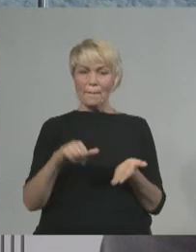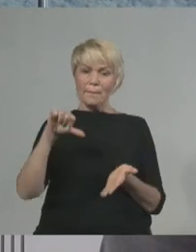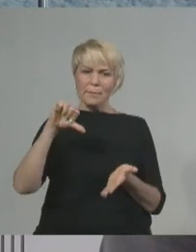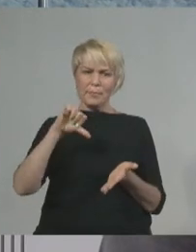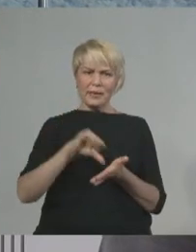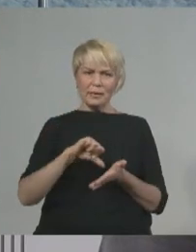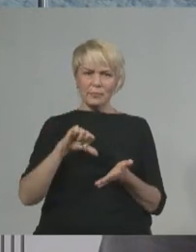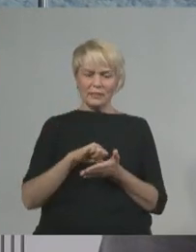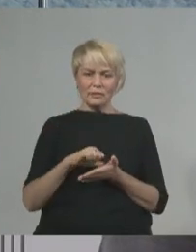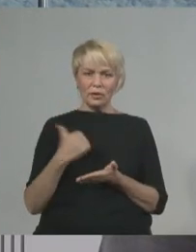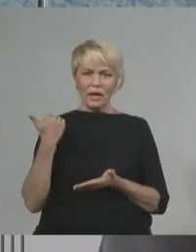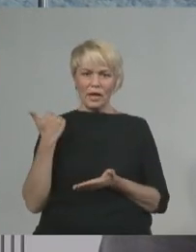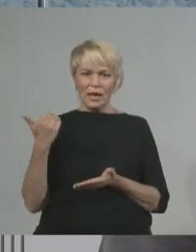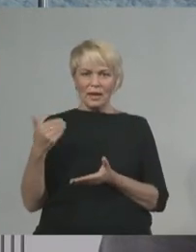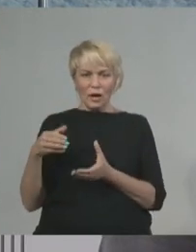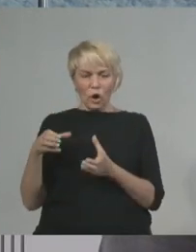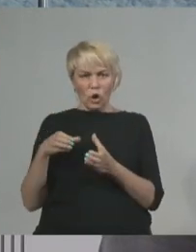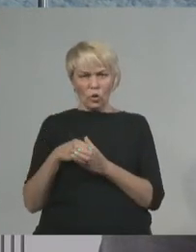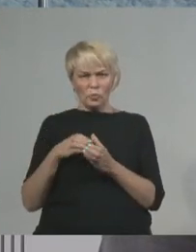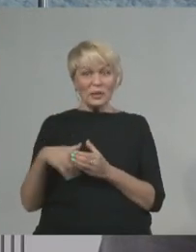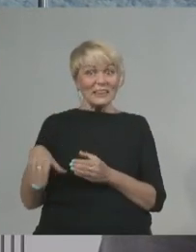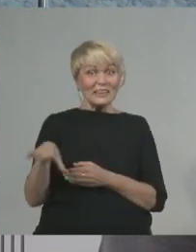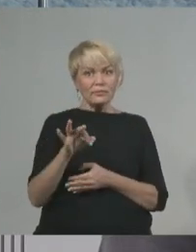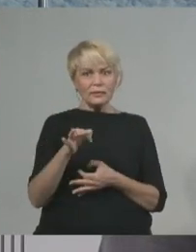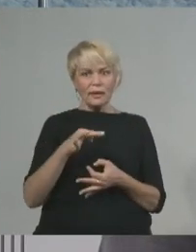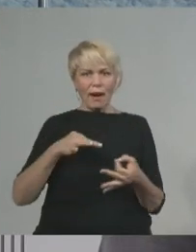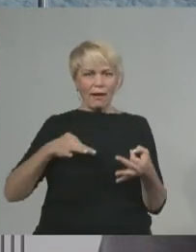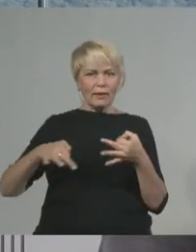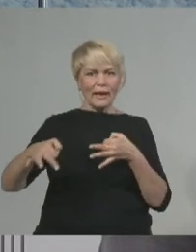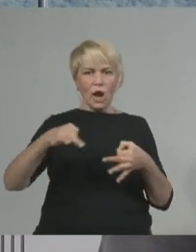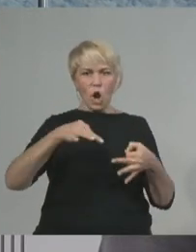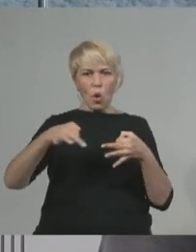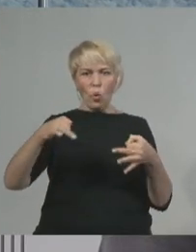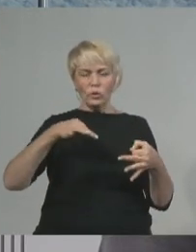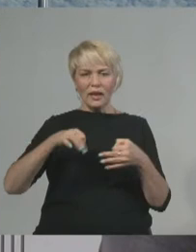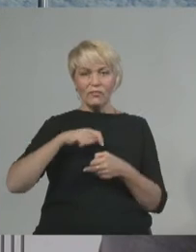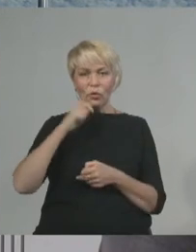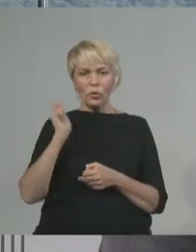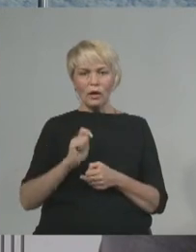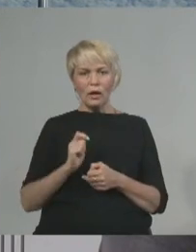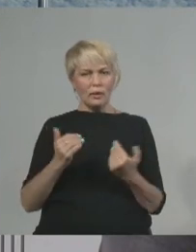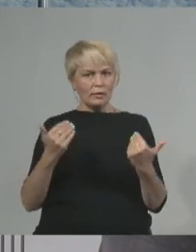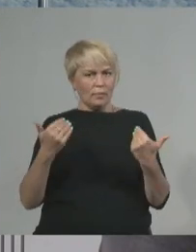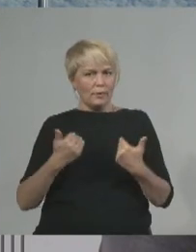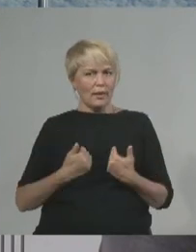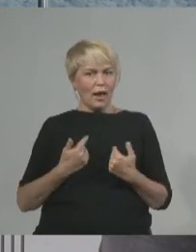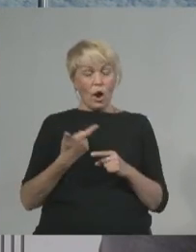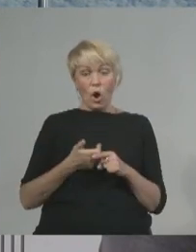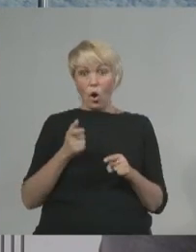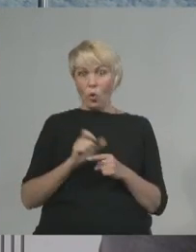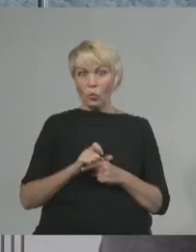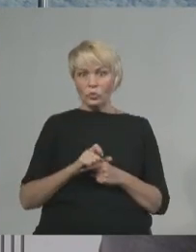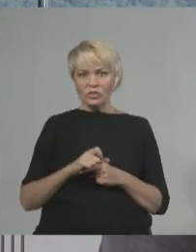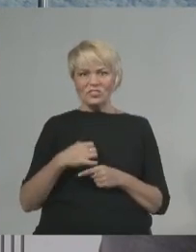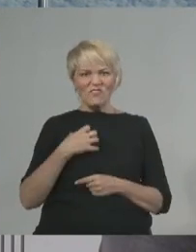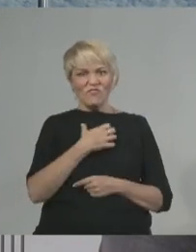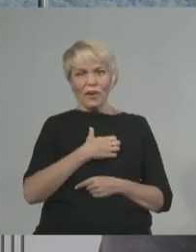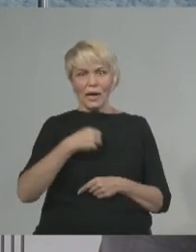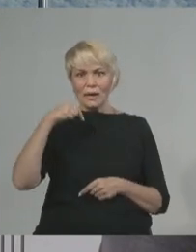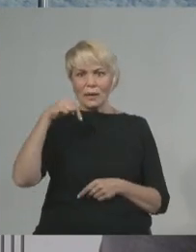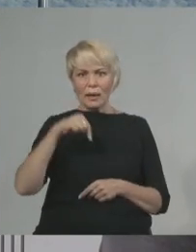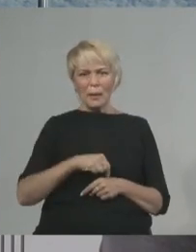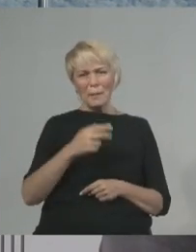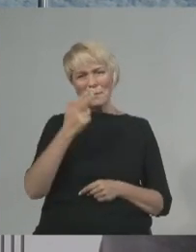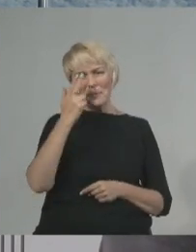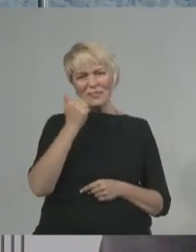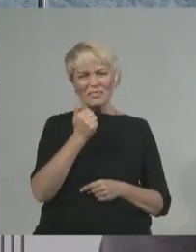uh among the representatives of their age group from all over ukraine and it's an important impulse for